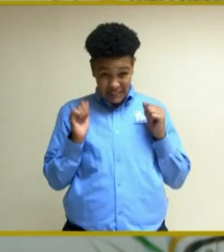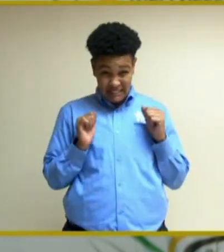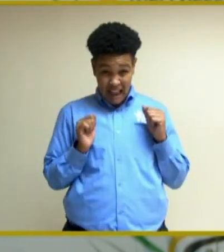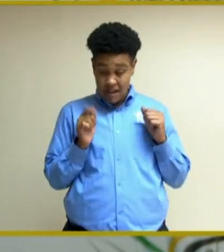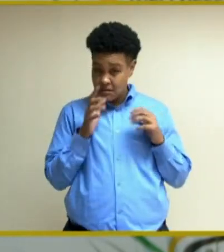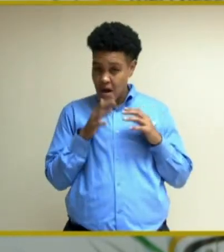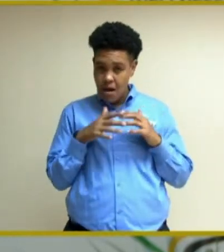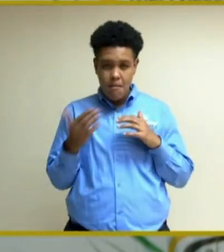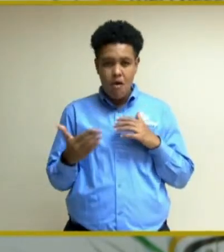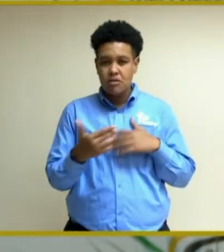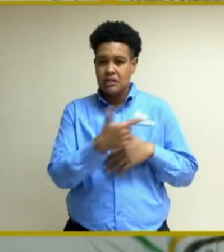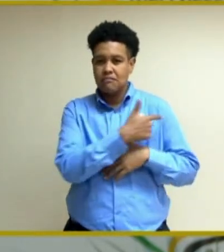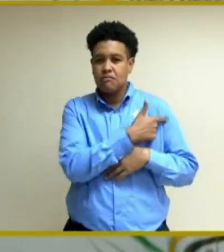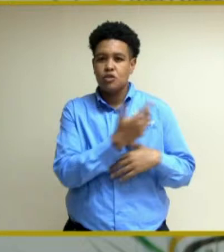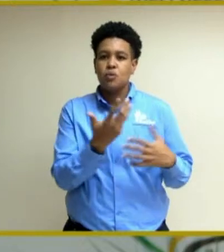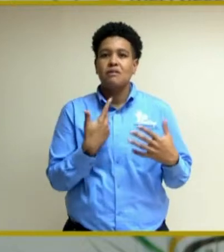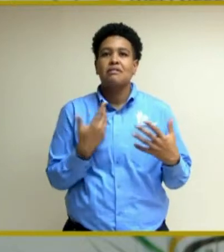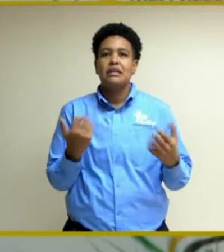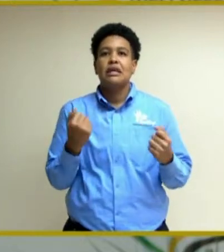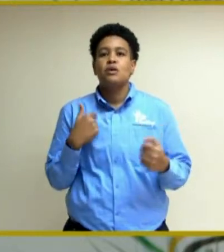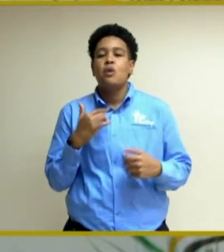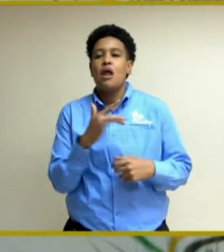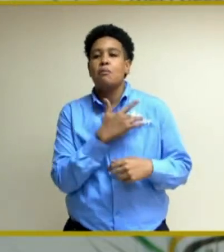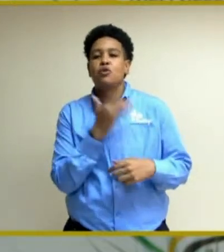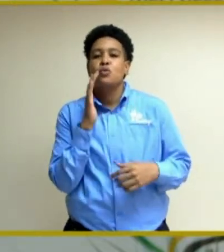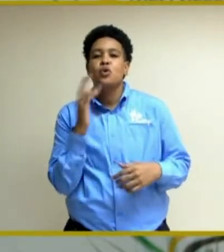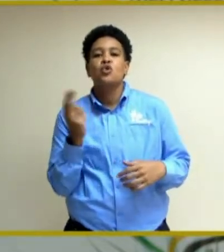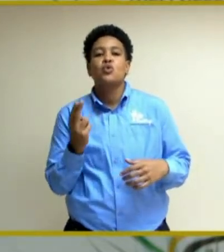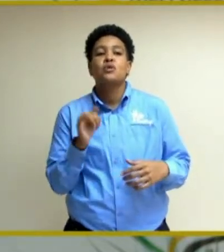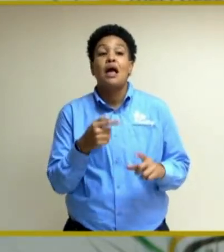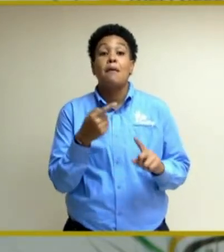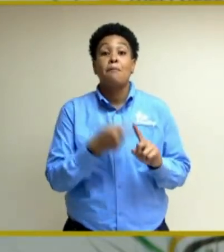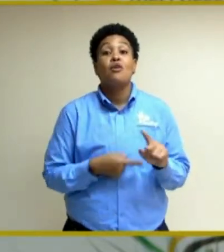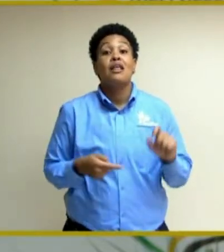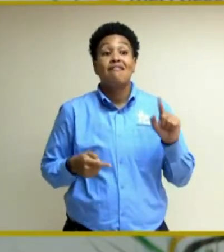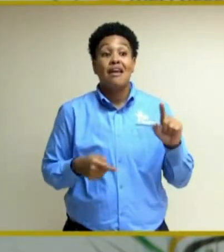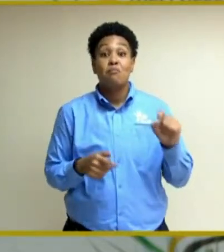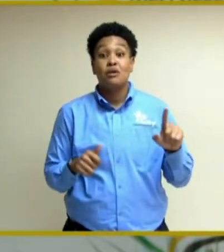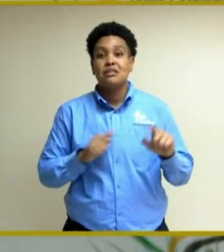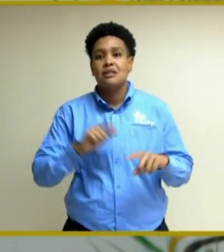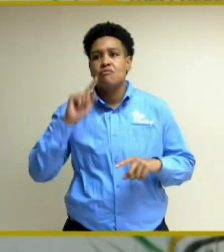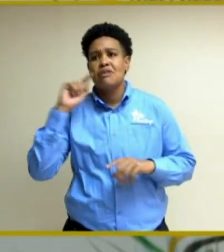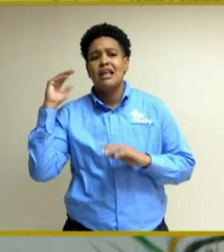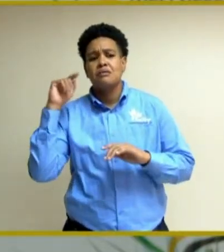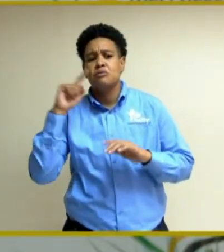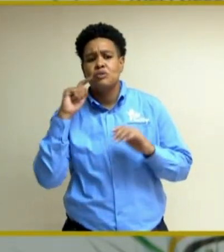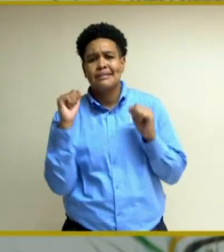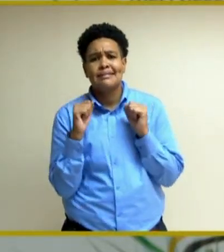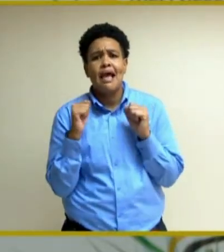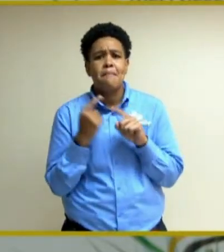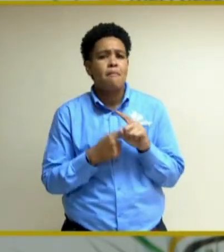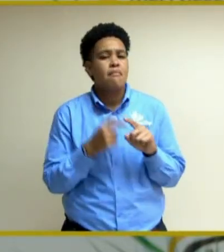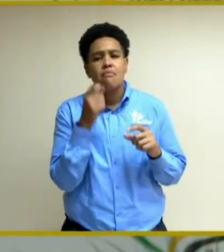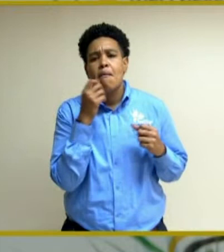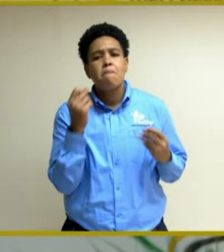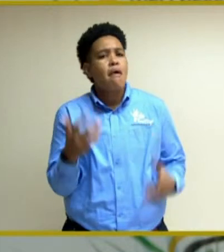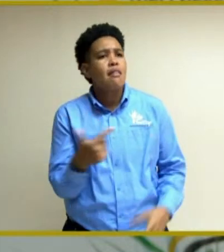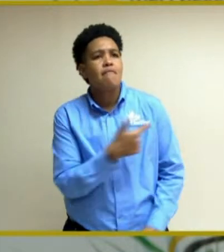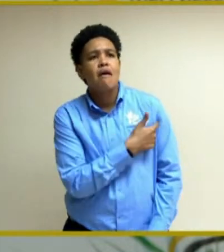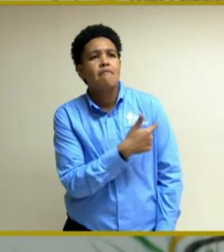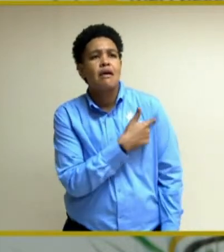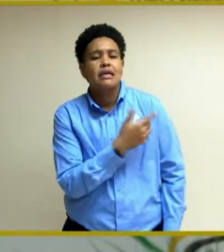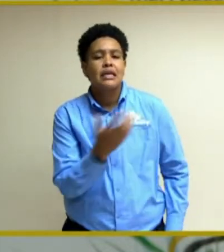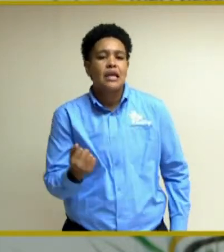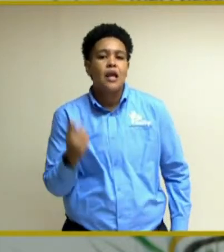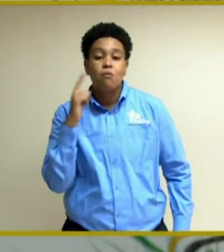we get, we will appreciate and we will use. But that month of April, I expect to be a very tight month because demand